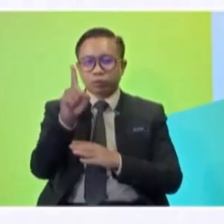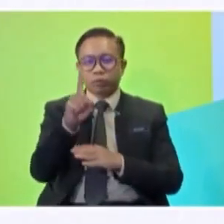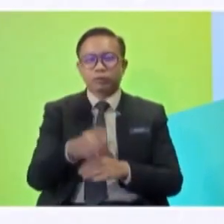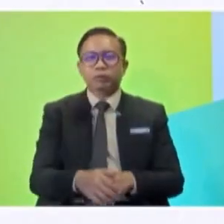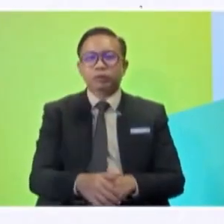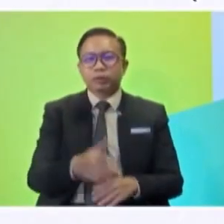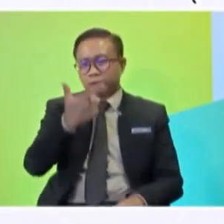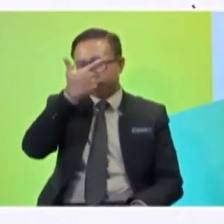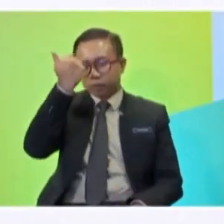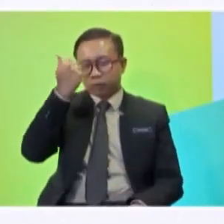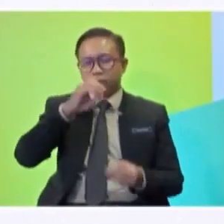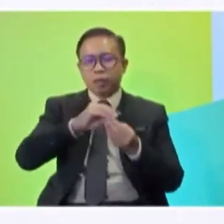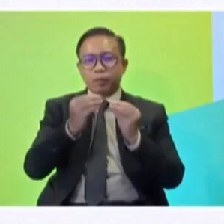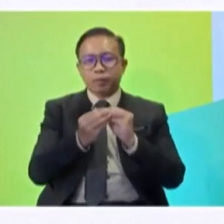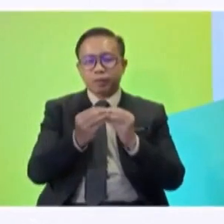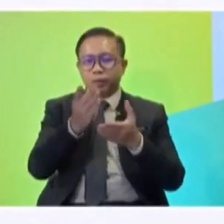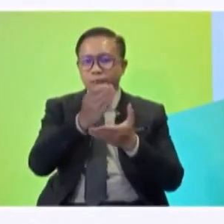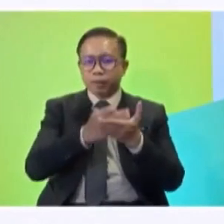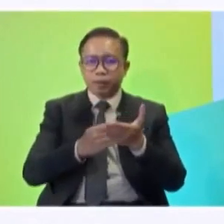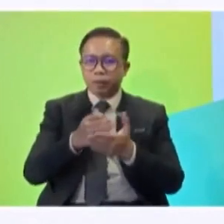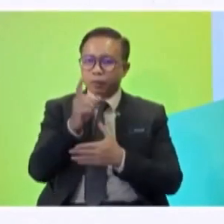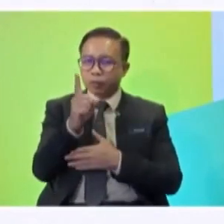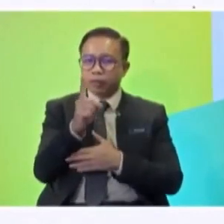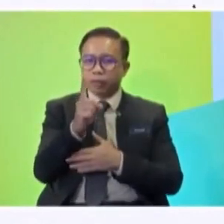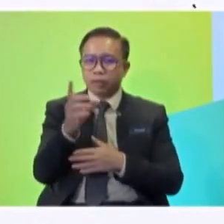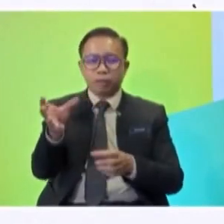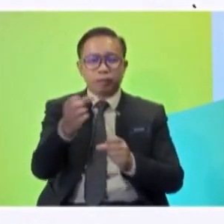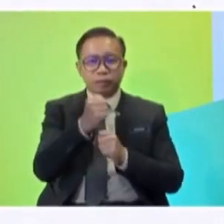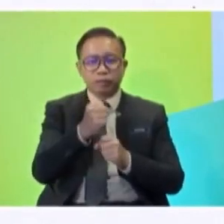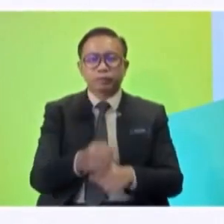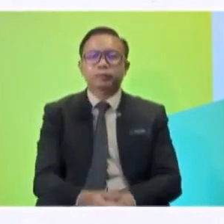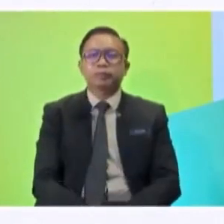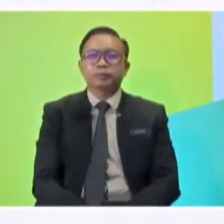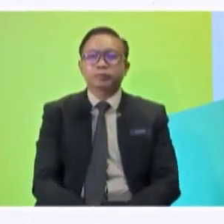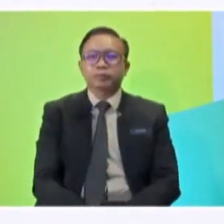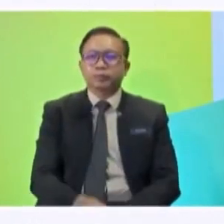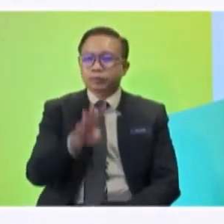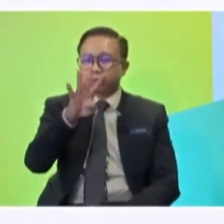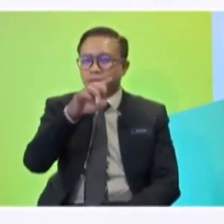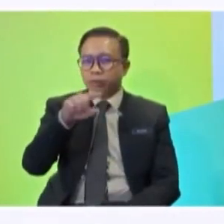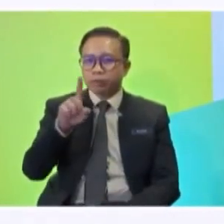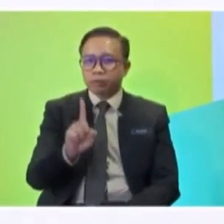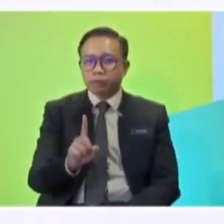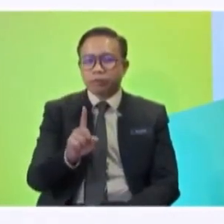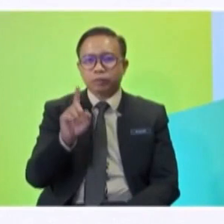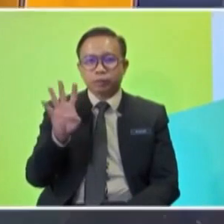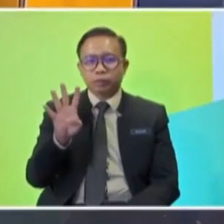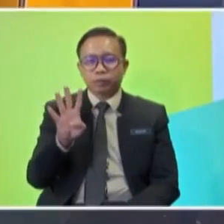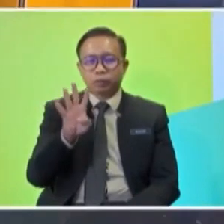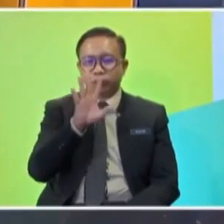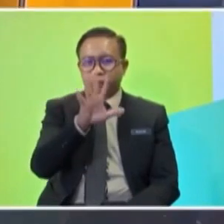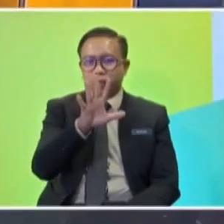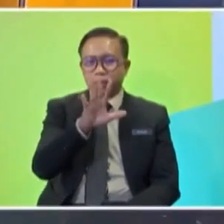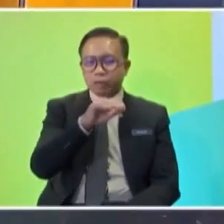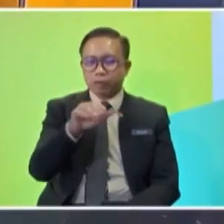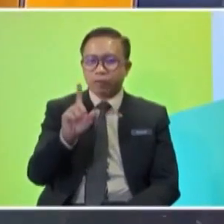Because whatever number, when you divide with 1, you get the number itself. Yes. 4 divided with 1 is 4. 4. 5 divided with 1